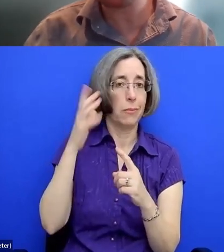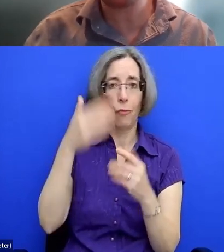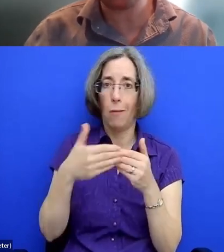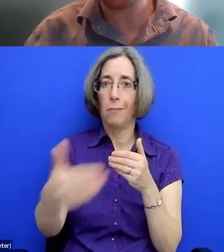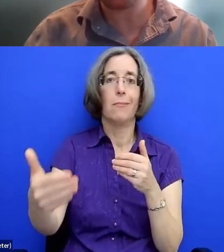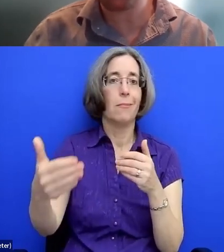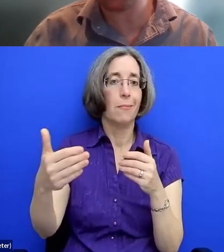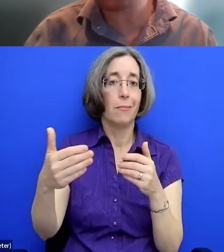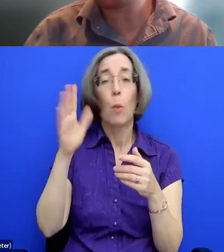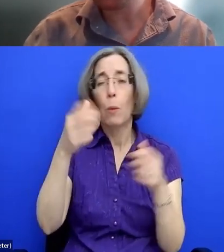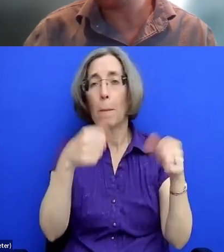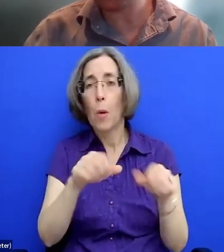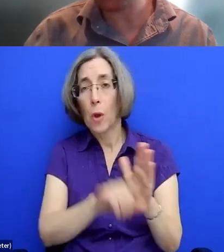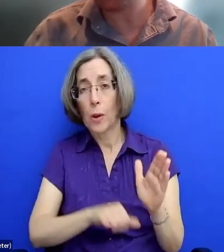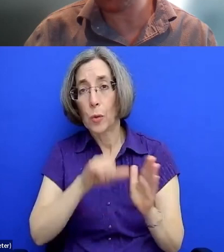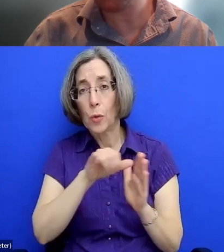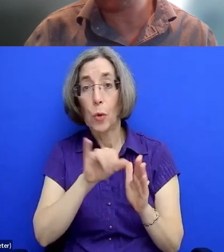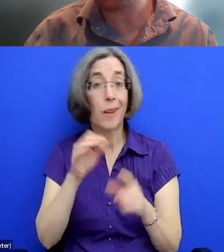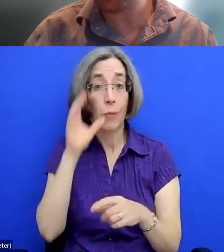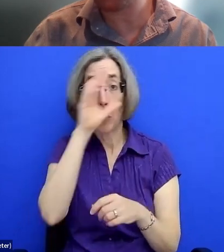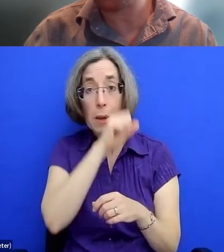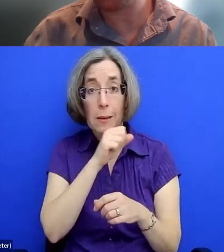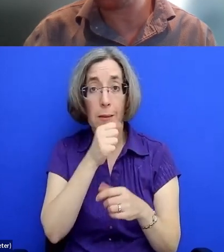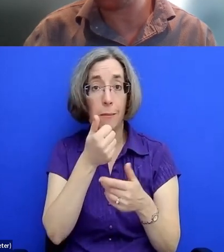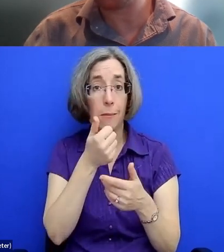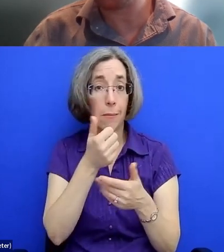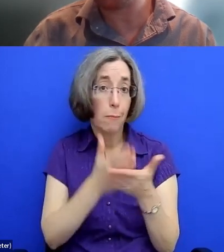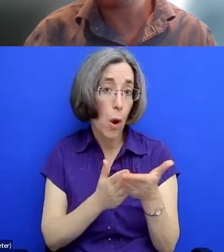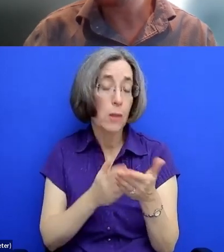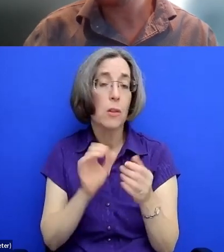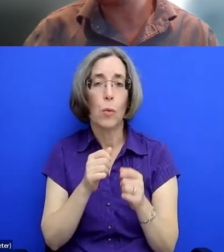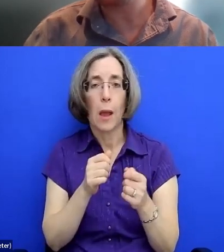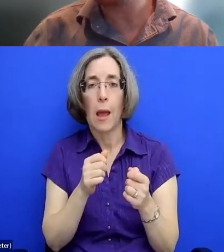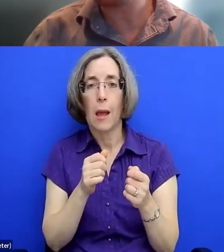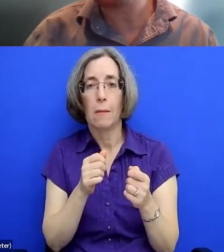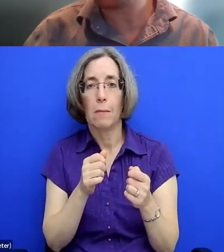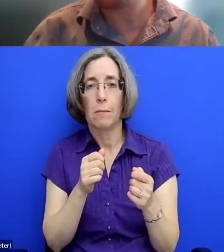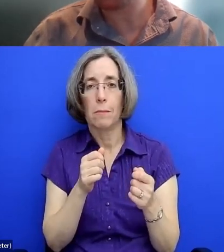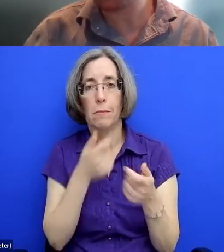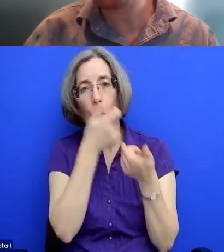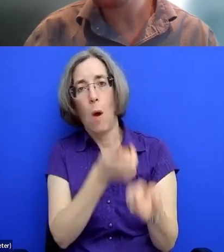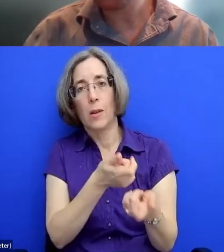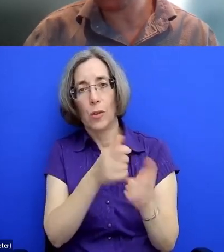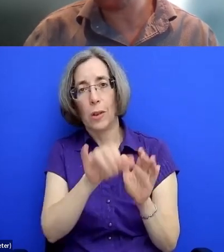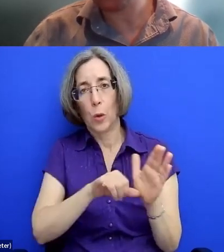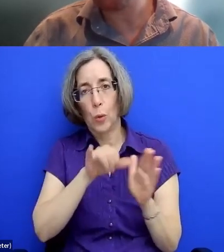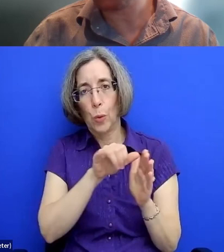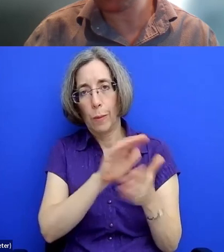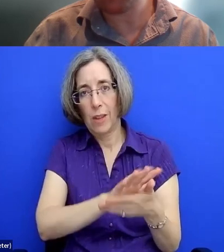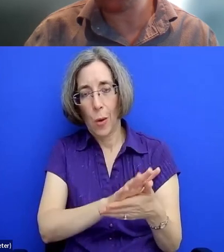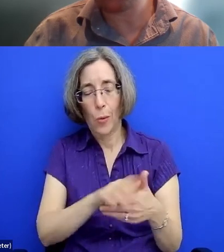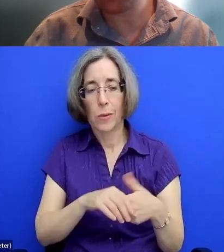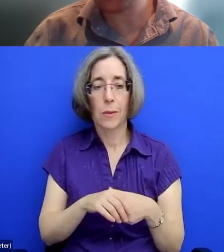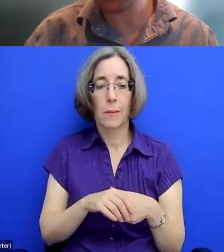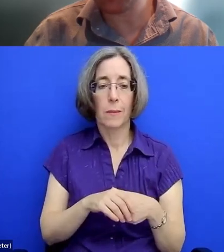you've missed various points, you can log back on and then view the videos there. And we will